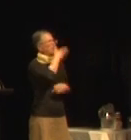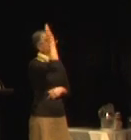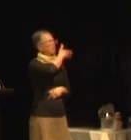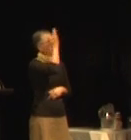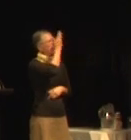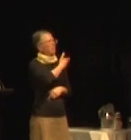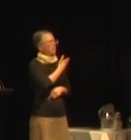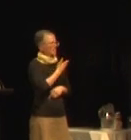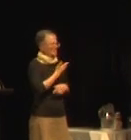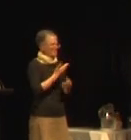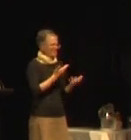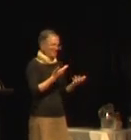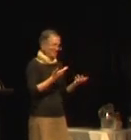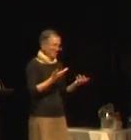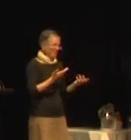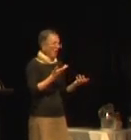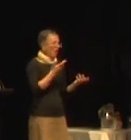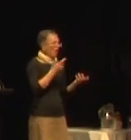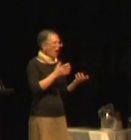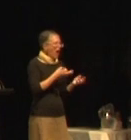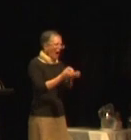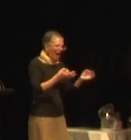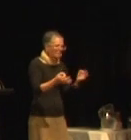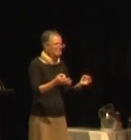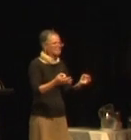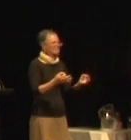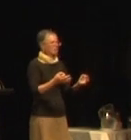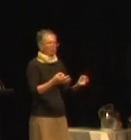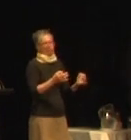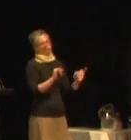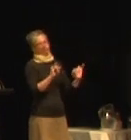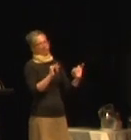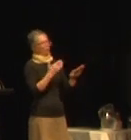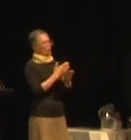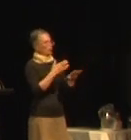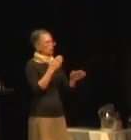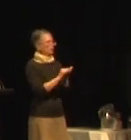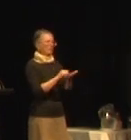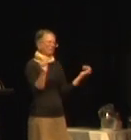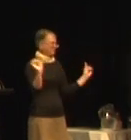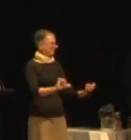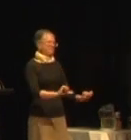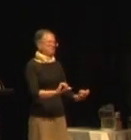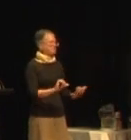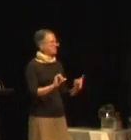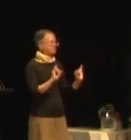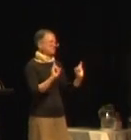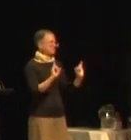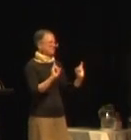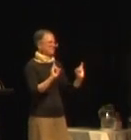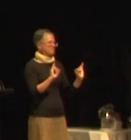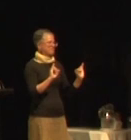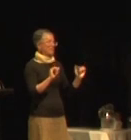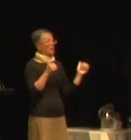something. I made them go through it, and it was bad, like bad. And we talked about it